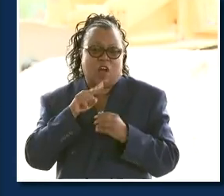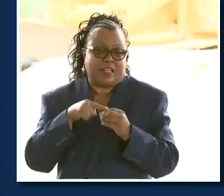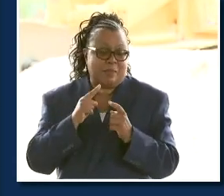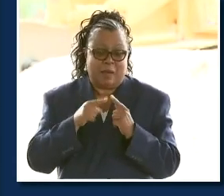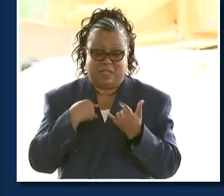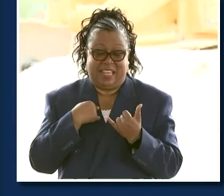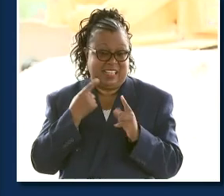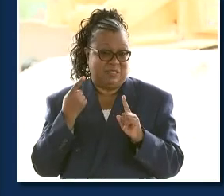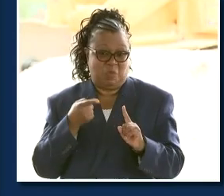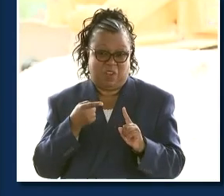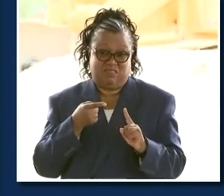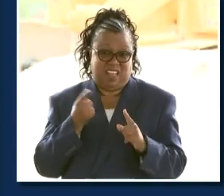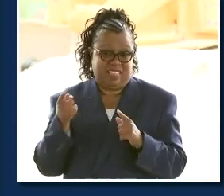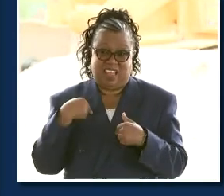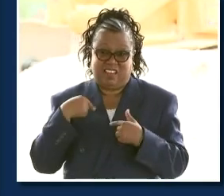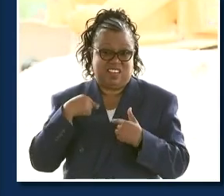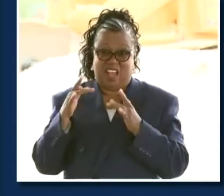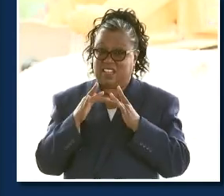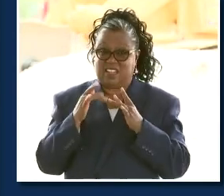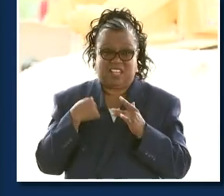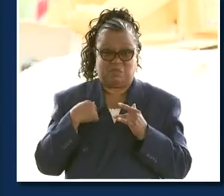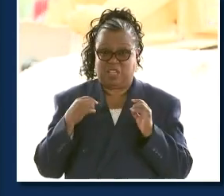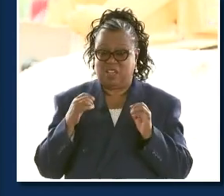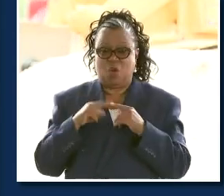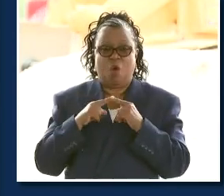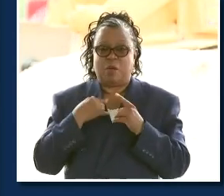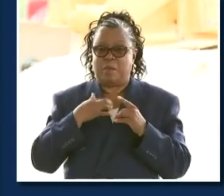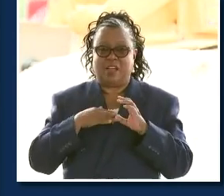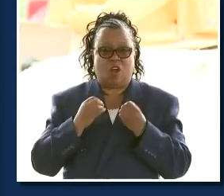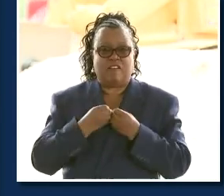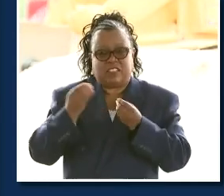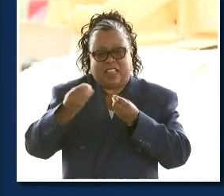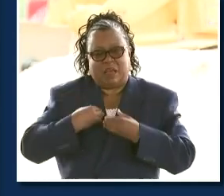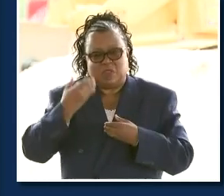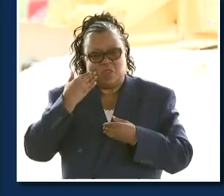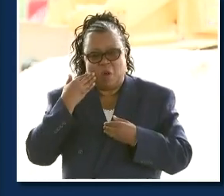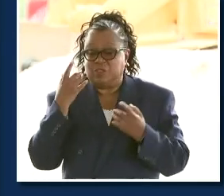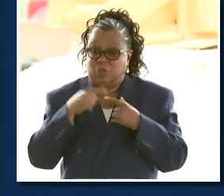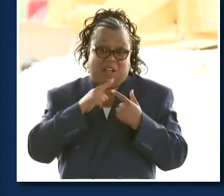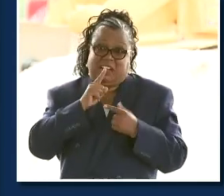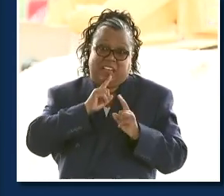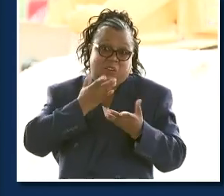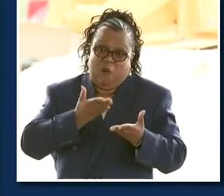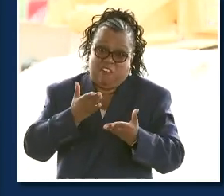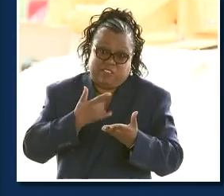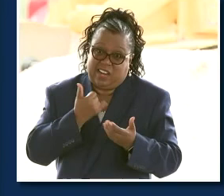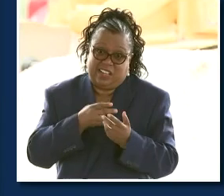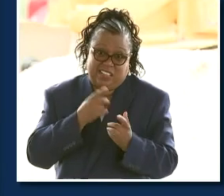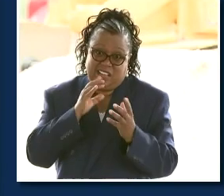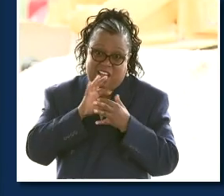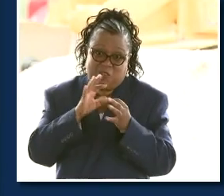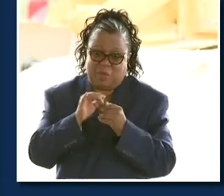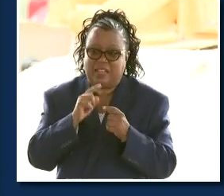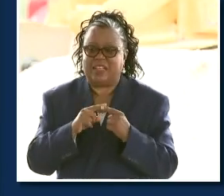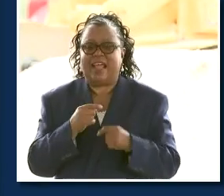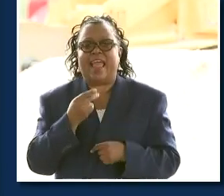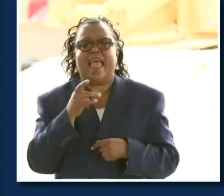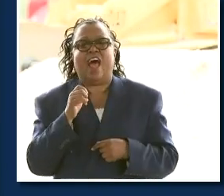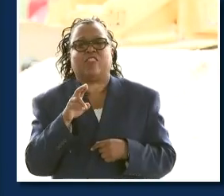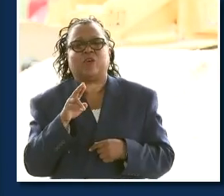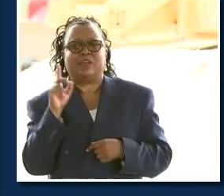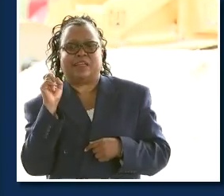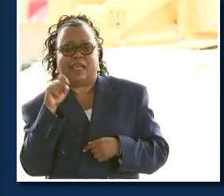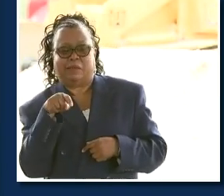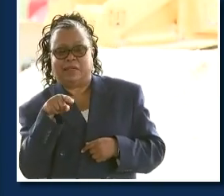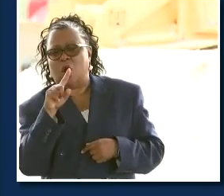But at this point, they have not contacted me or my office to my knowledge, so I can't really offer more at this point. Heather Sharon asked me if I